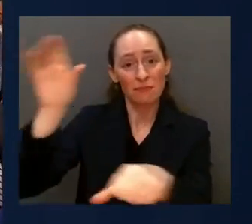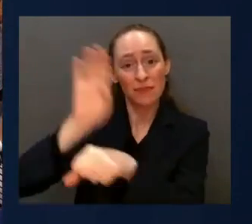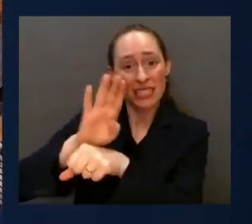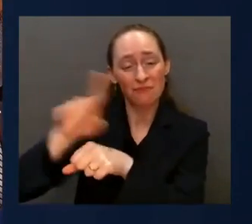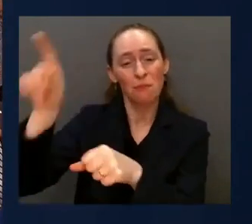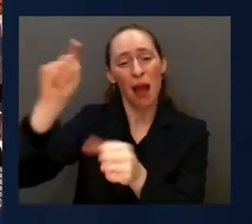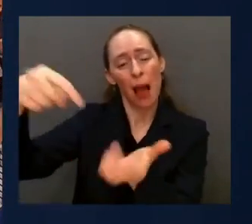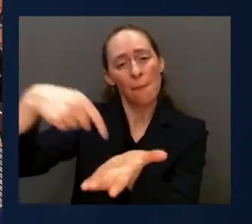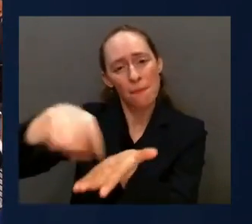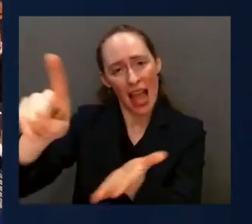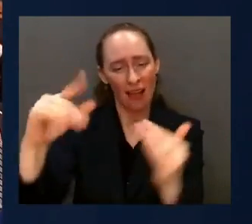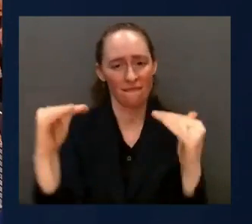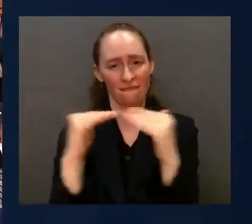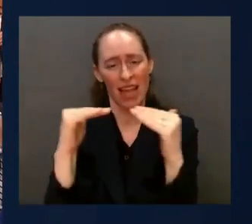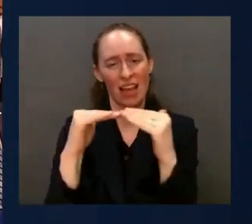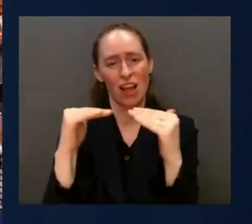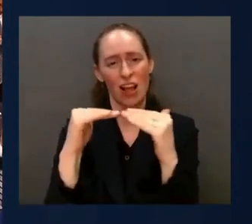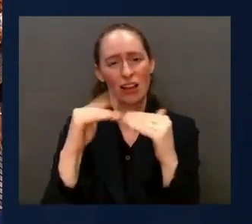Just begin.